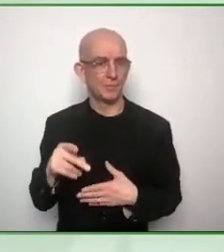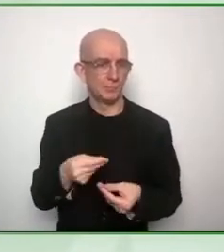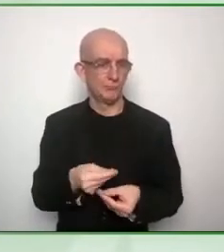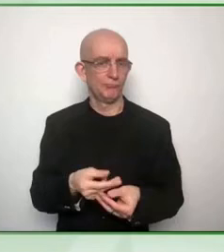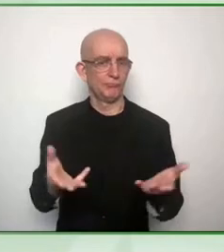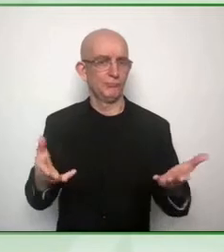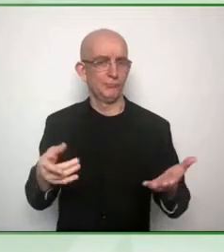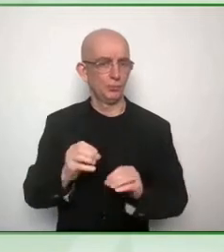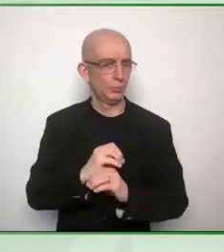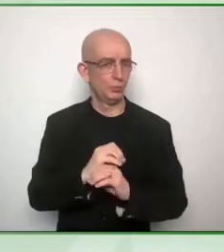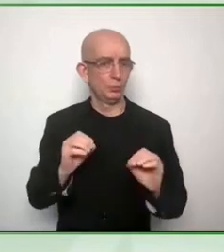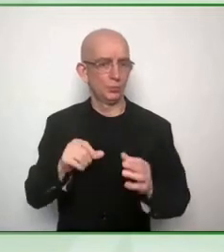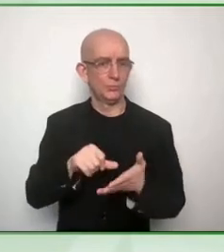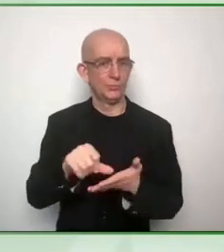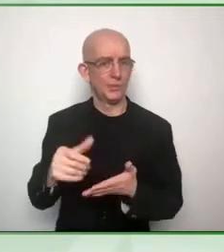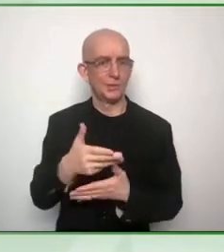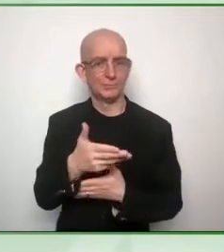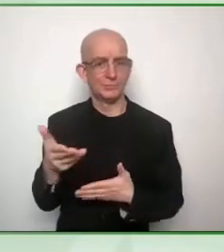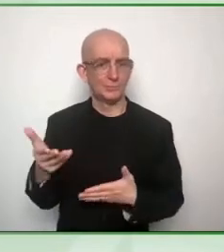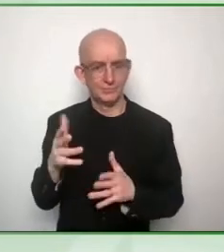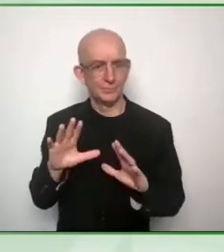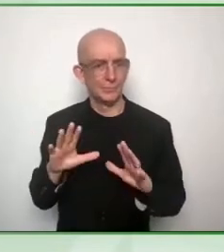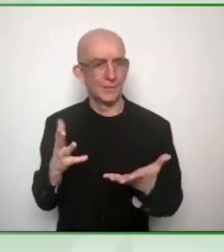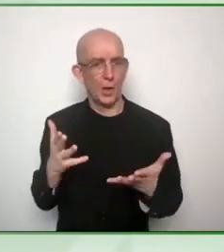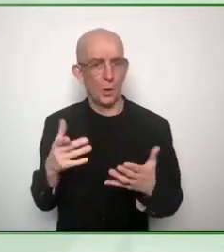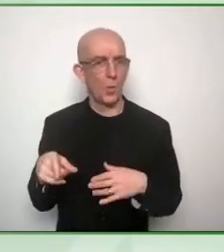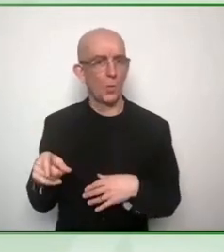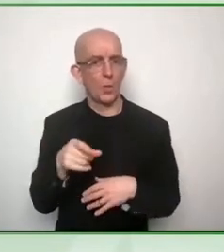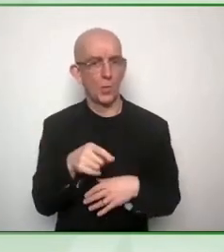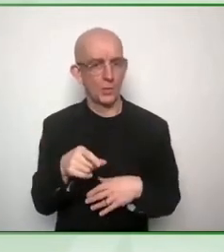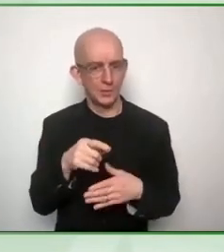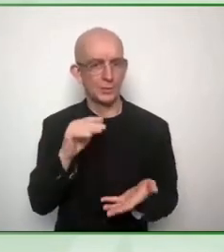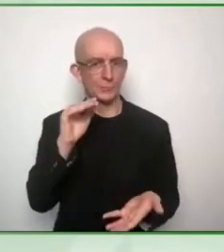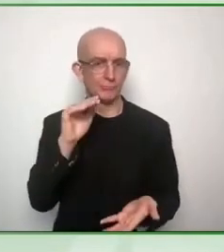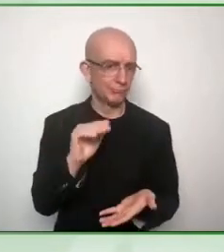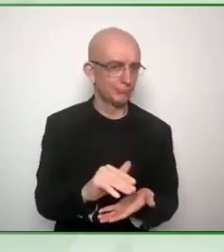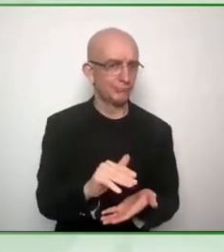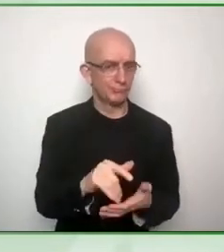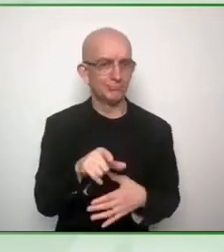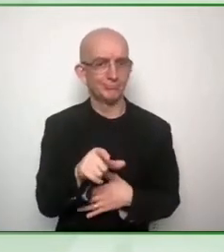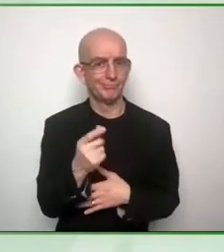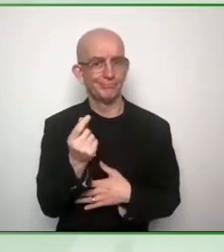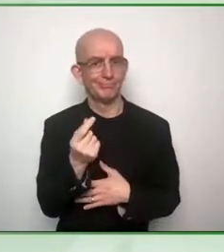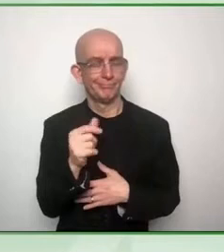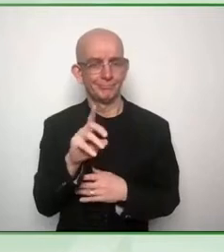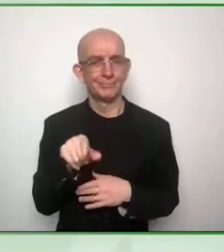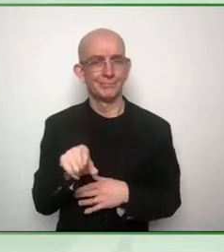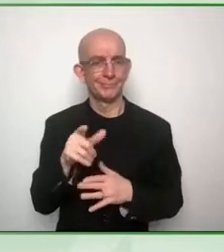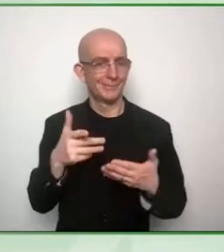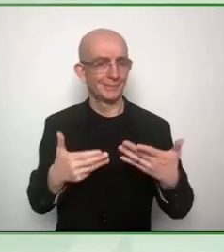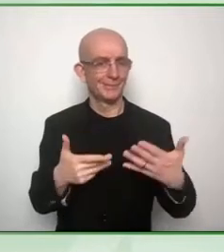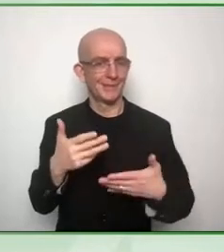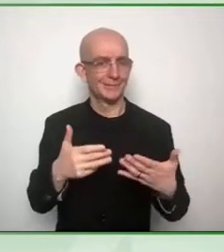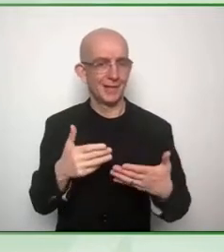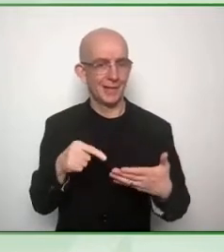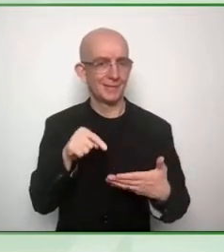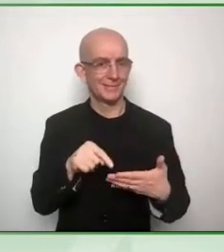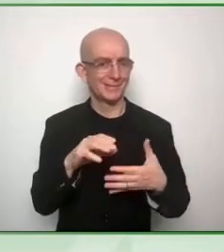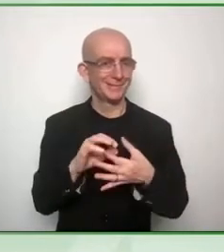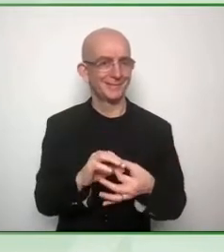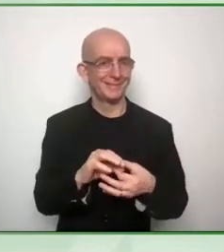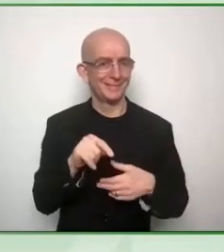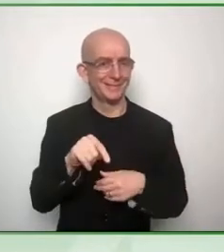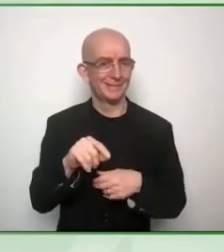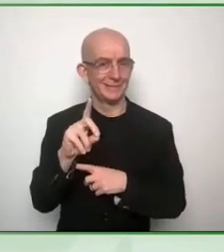organizations to have their content made accessible and to host that content on the platform. And how do you reach customers? What's your